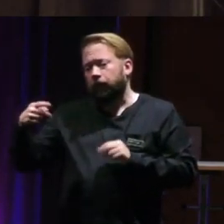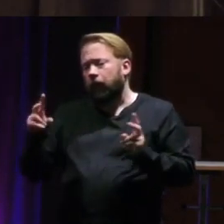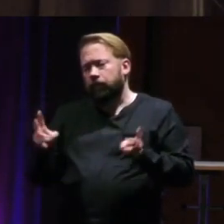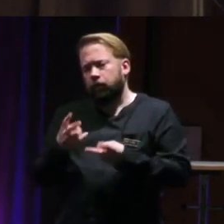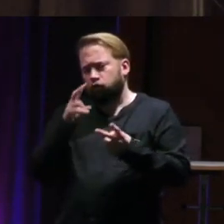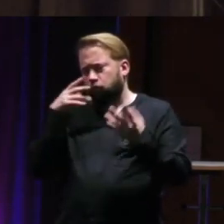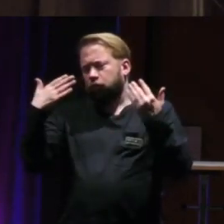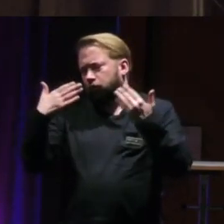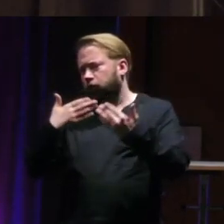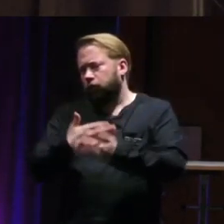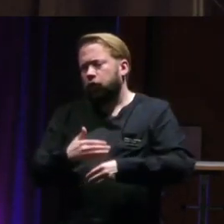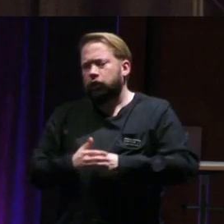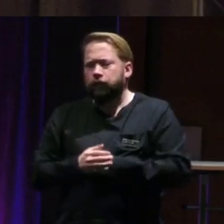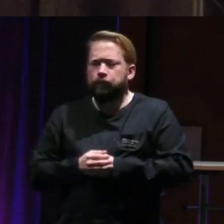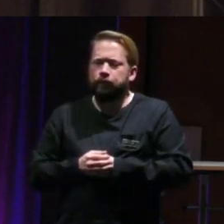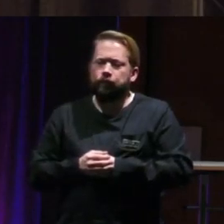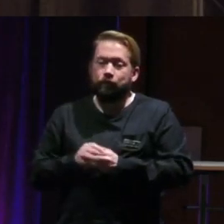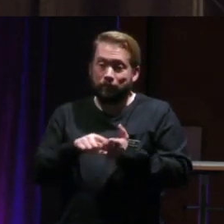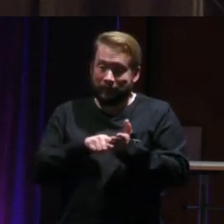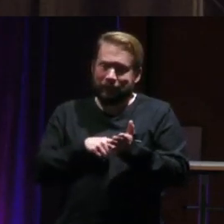for the rock and roll music,